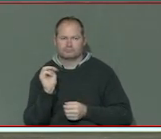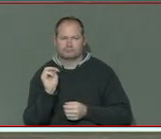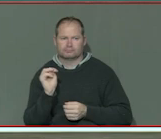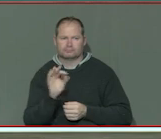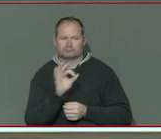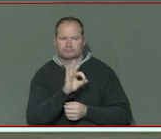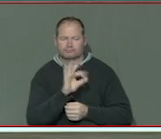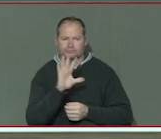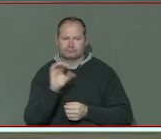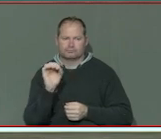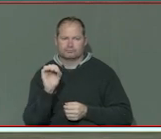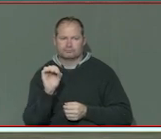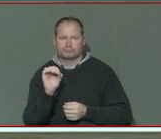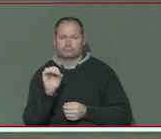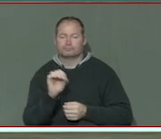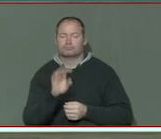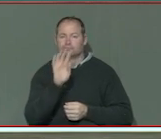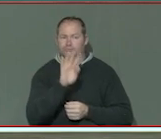3,500, but he owes us